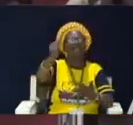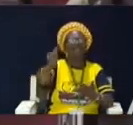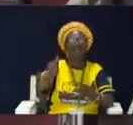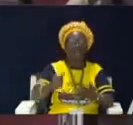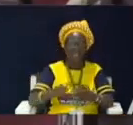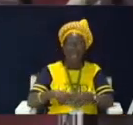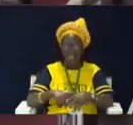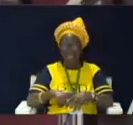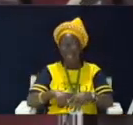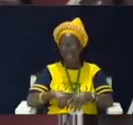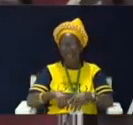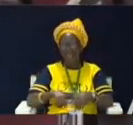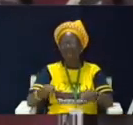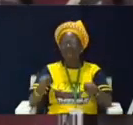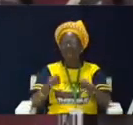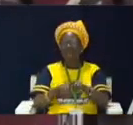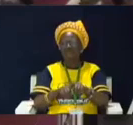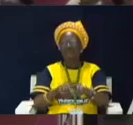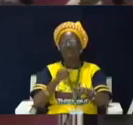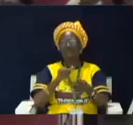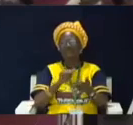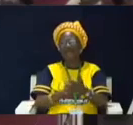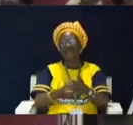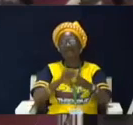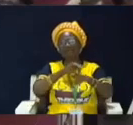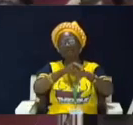So that calls for double celebrations.